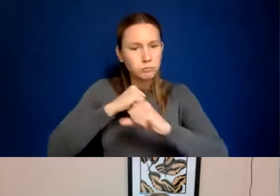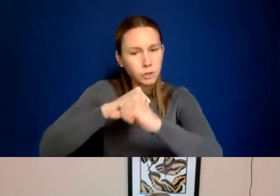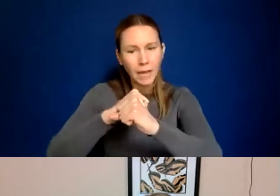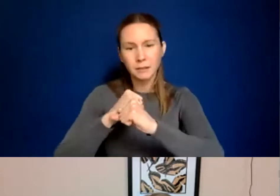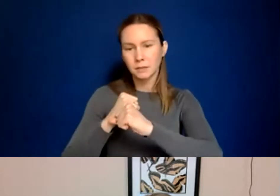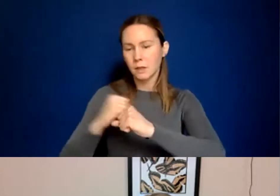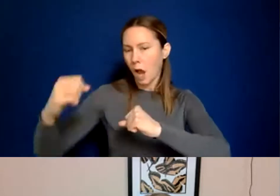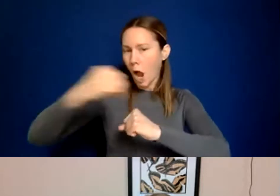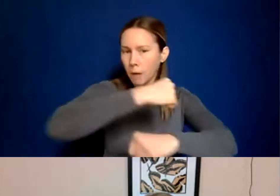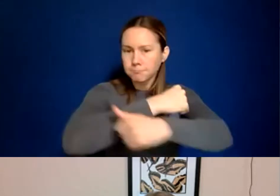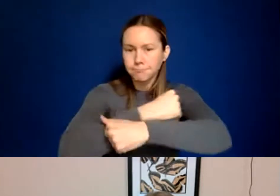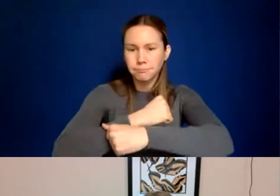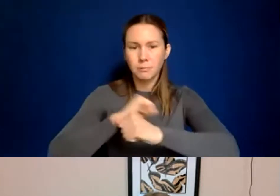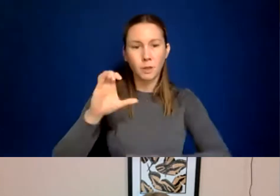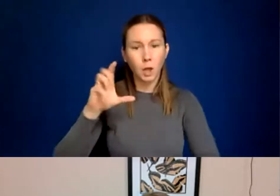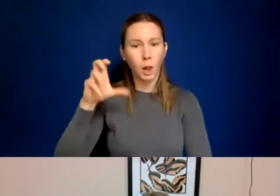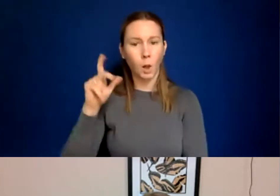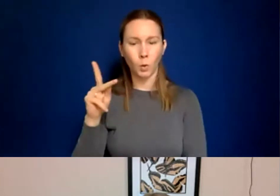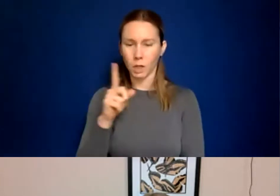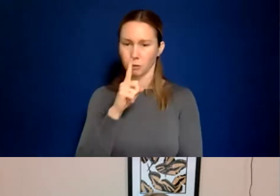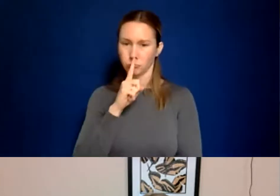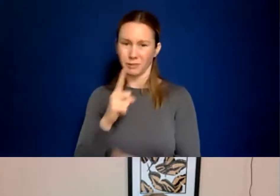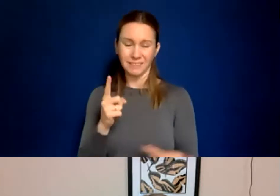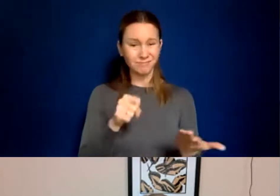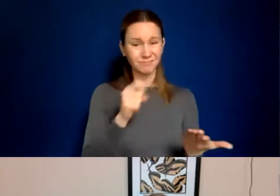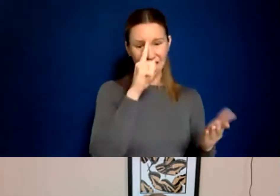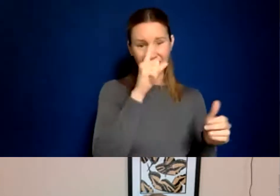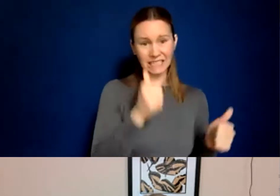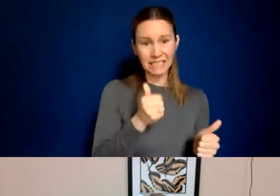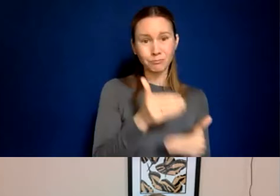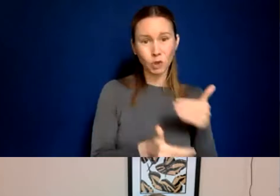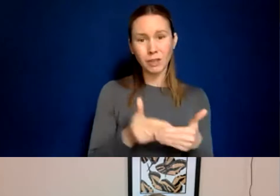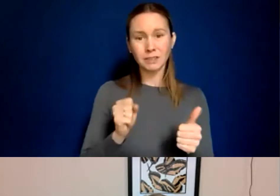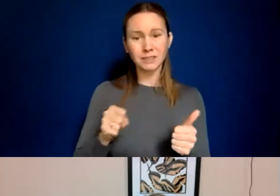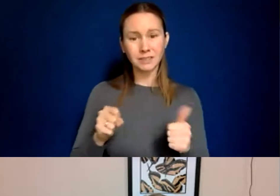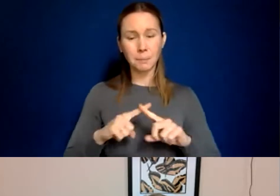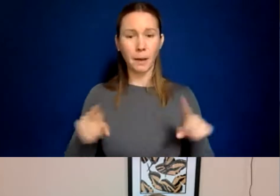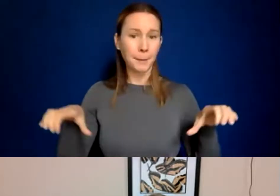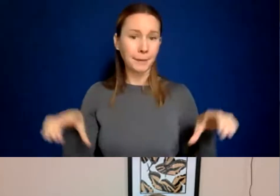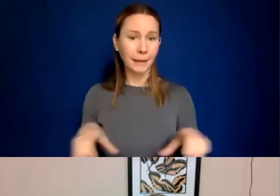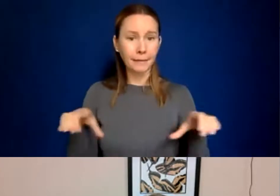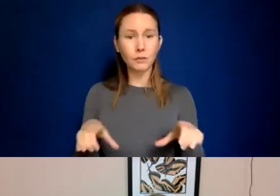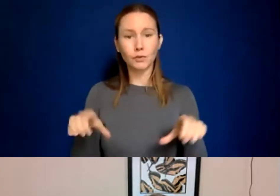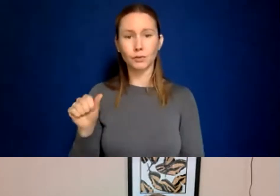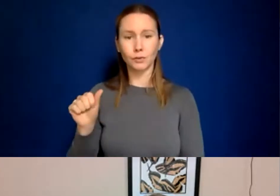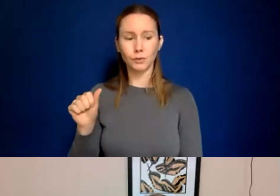And that's exactly what we're doing. The disease progresses, but the behaviors can